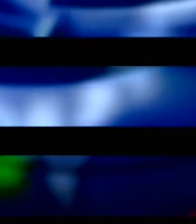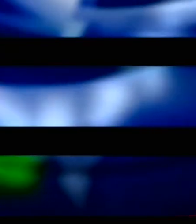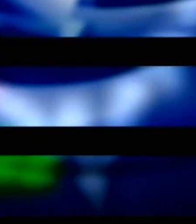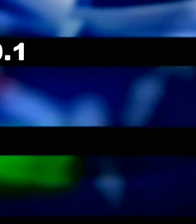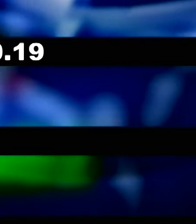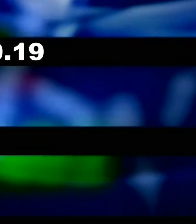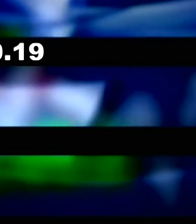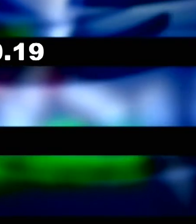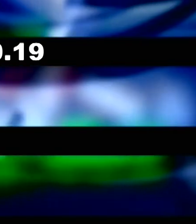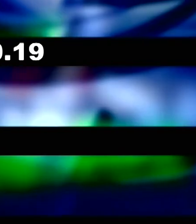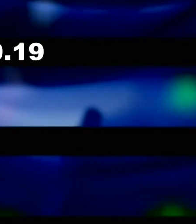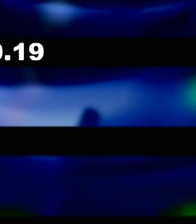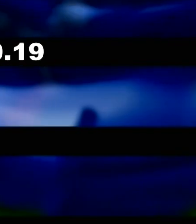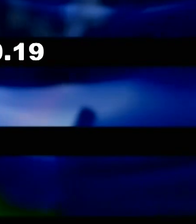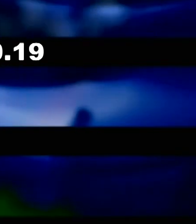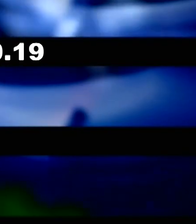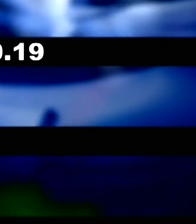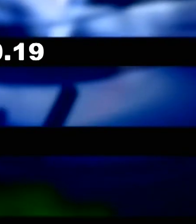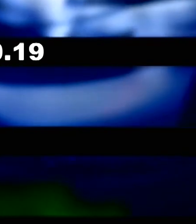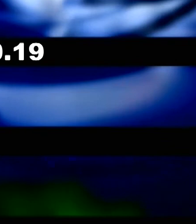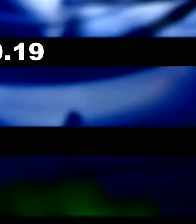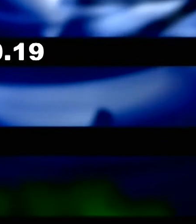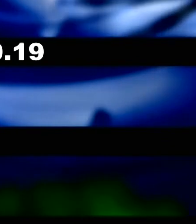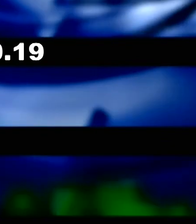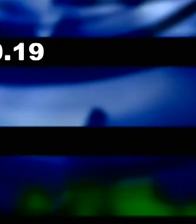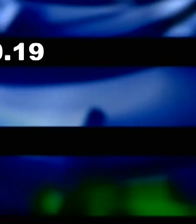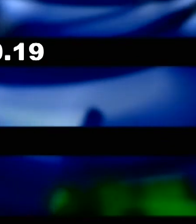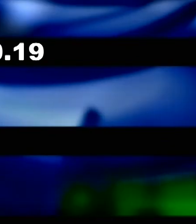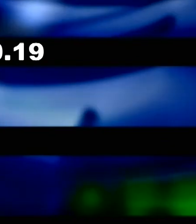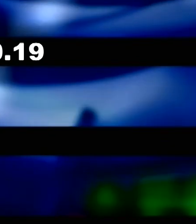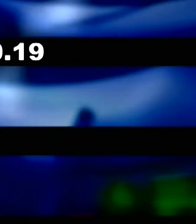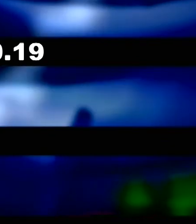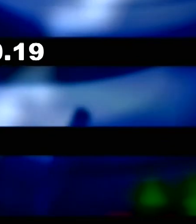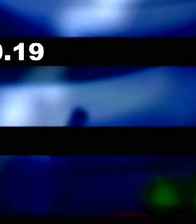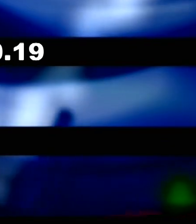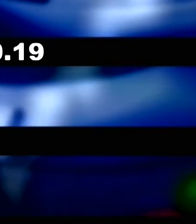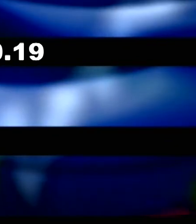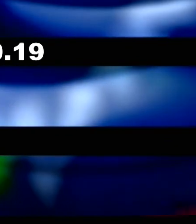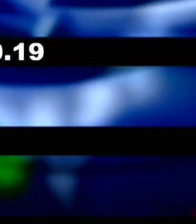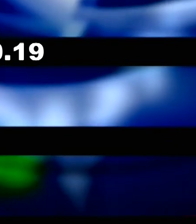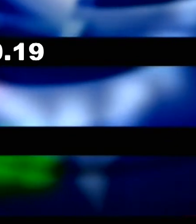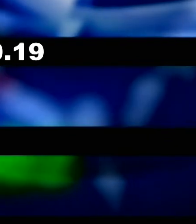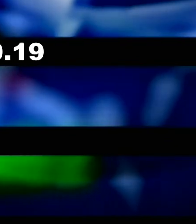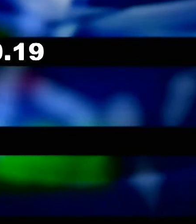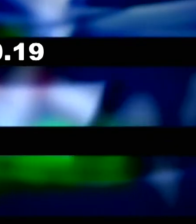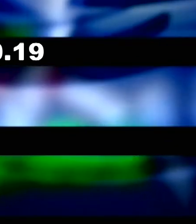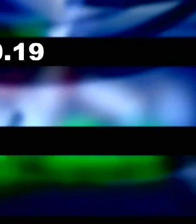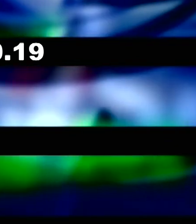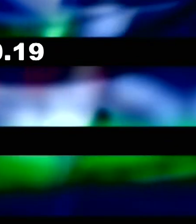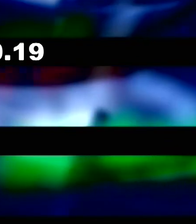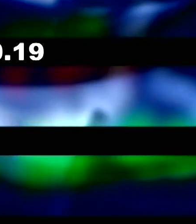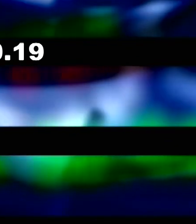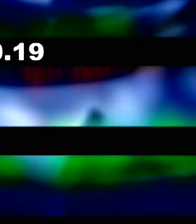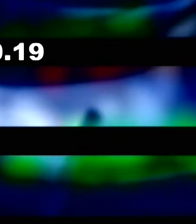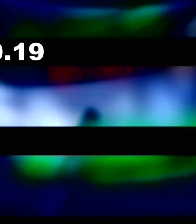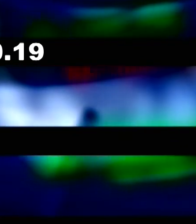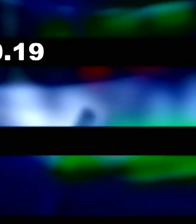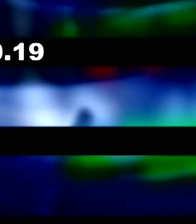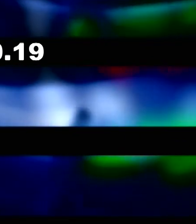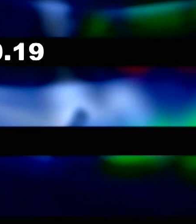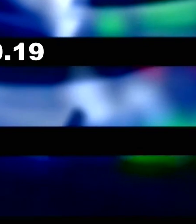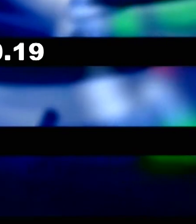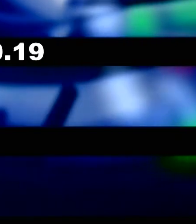$924,028.92. And here in Barbados, Epley Caribbean Property Fund SCC Development Fund was the volume